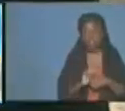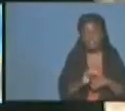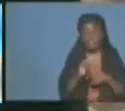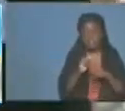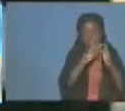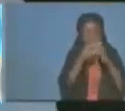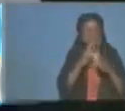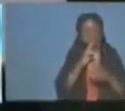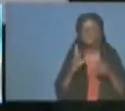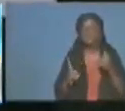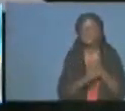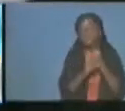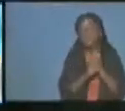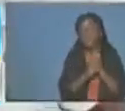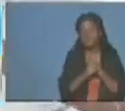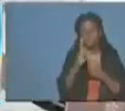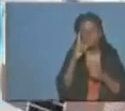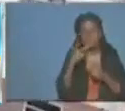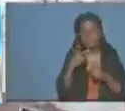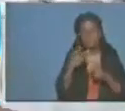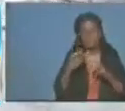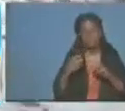to flourish, government stresses that it will be